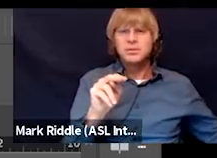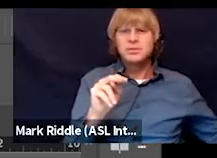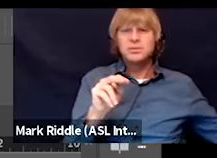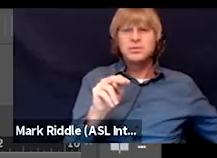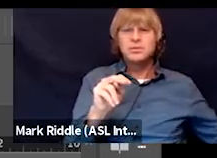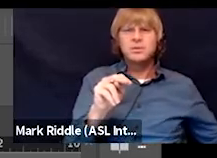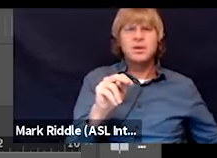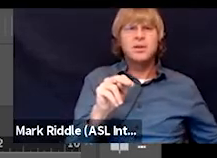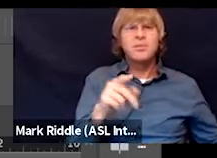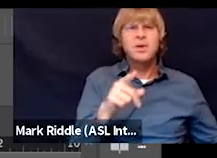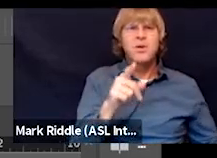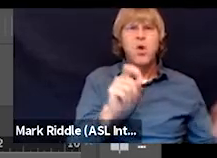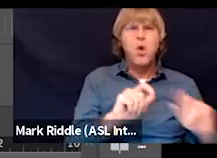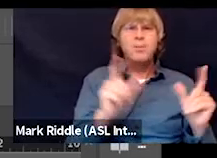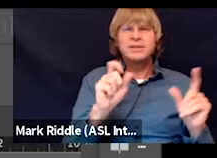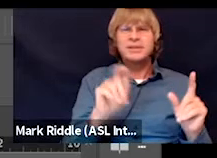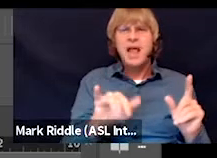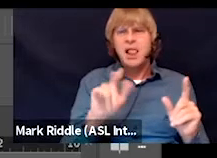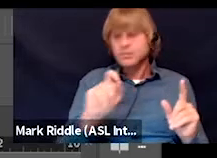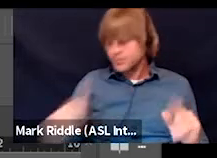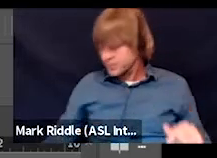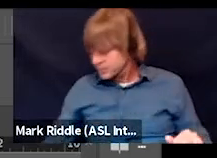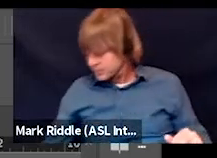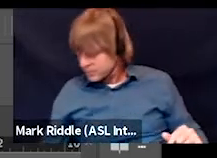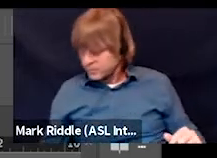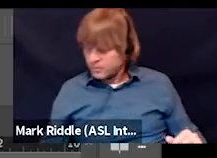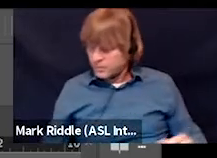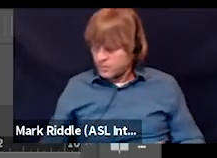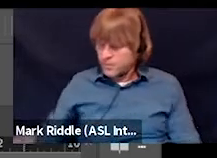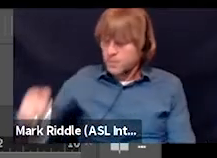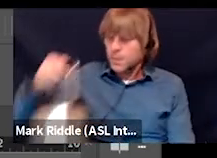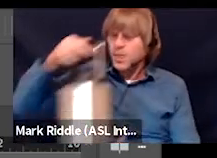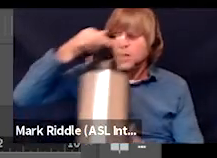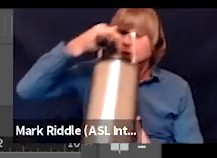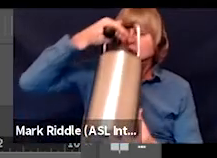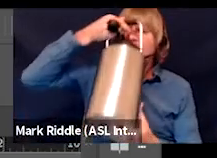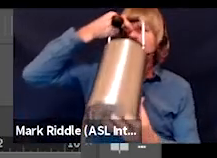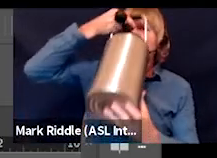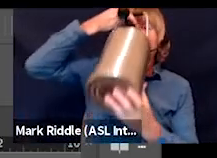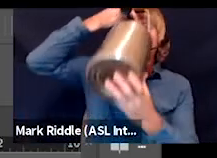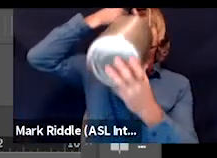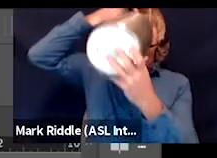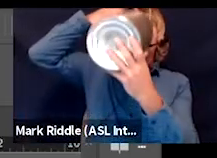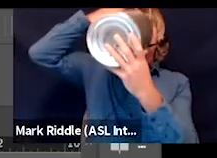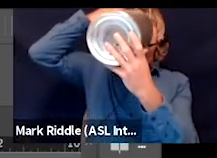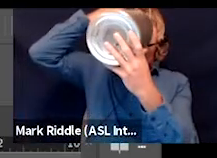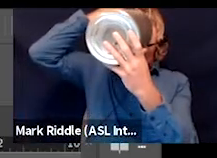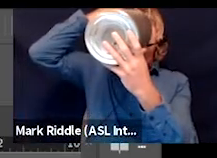this paragraph style, find out what it is.